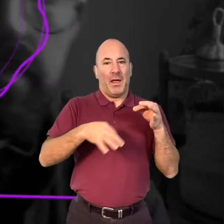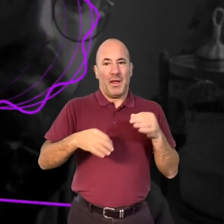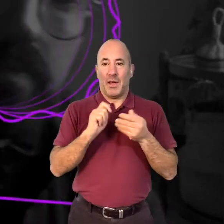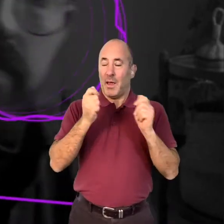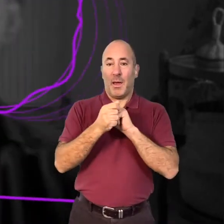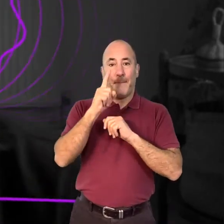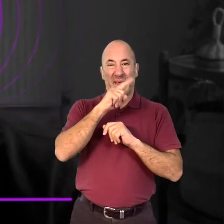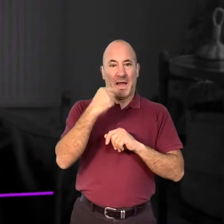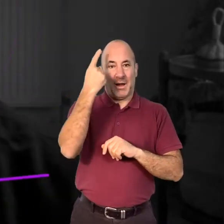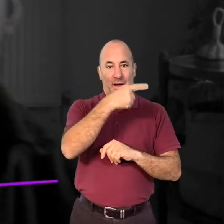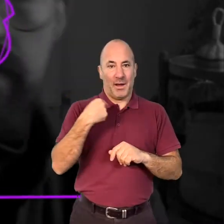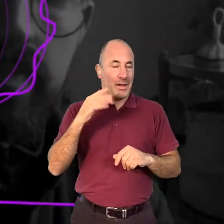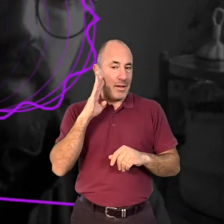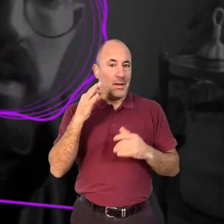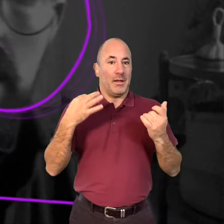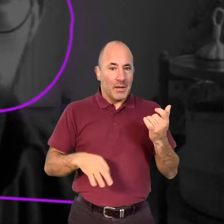pink.